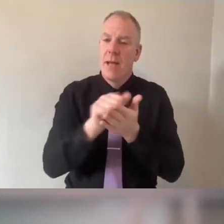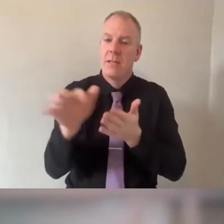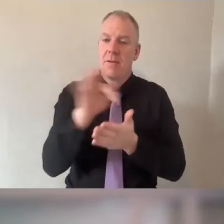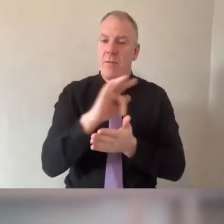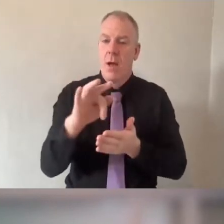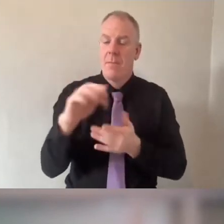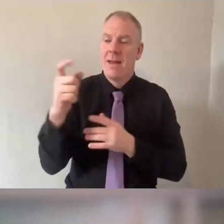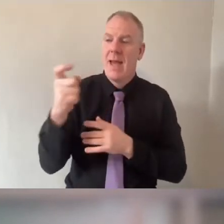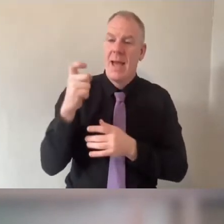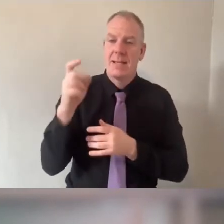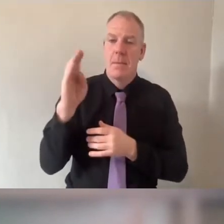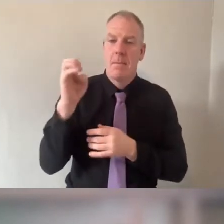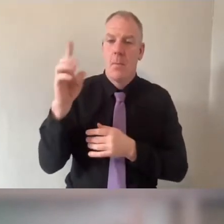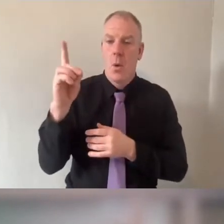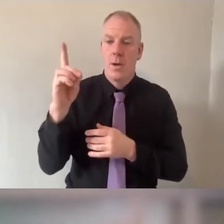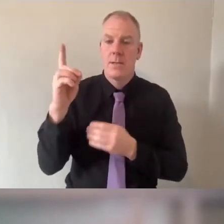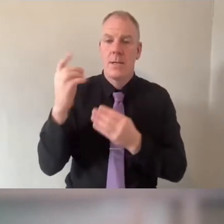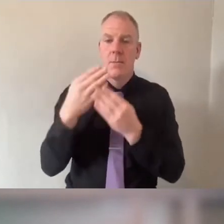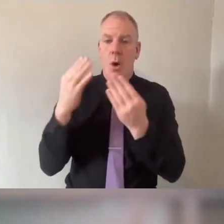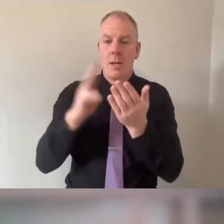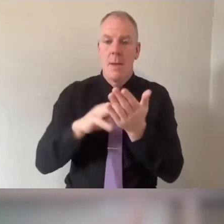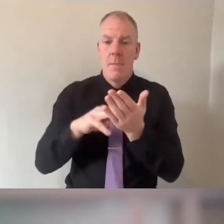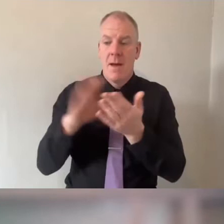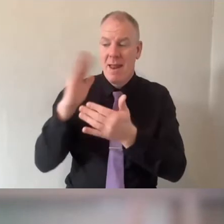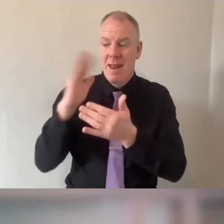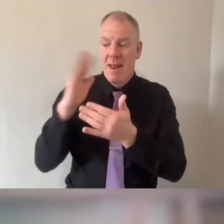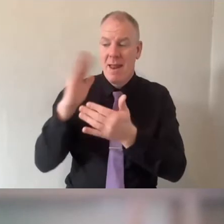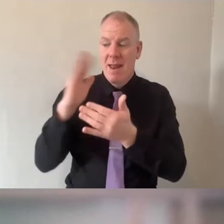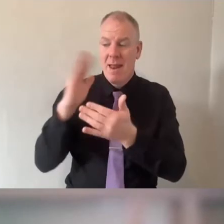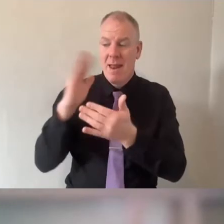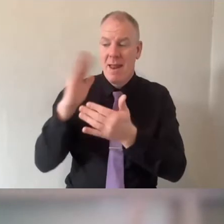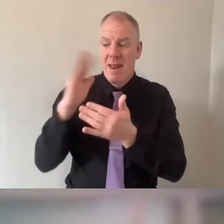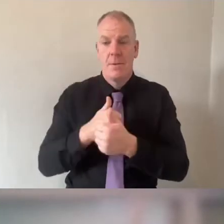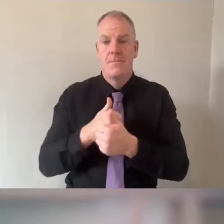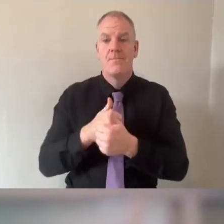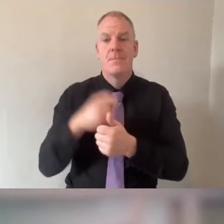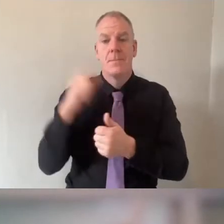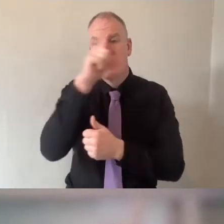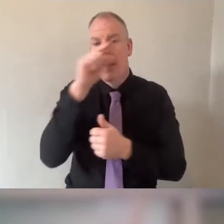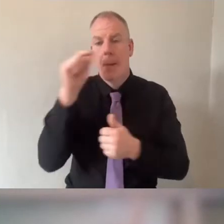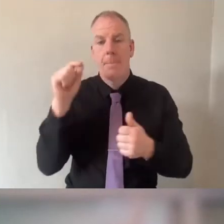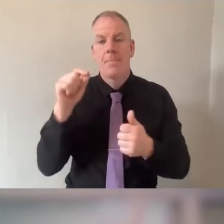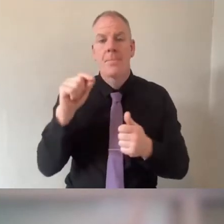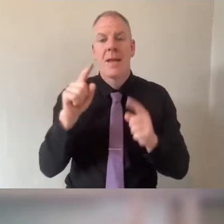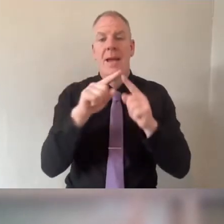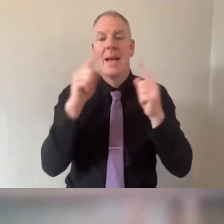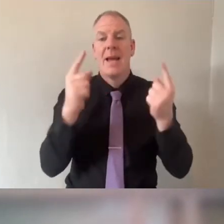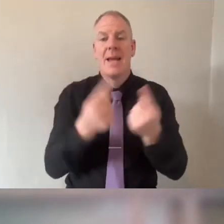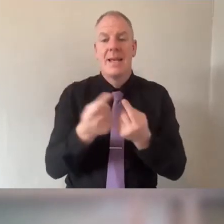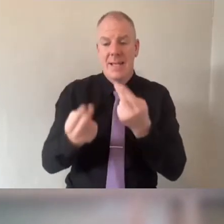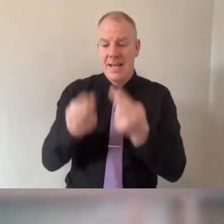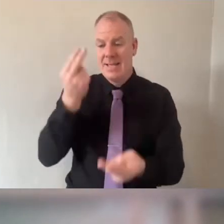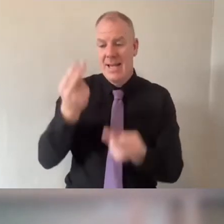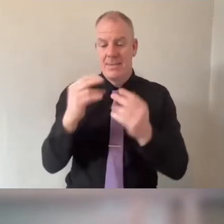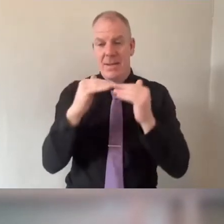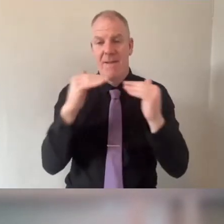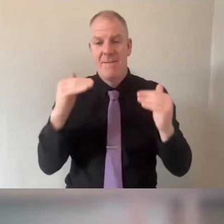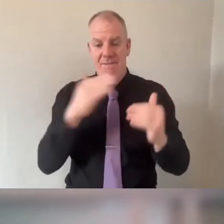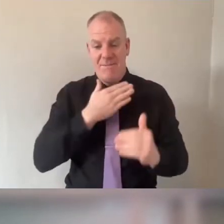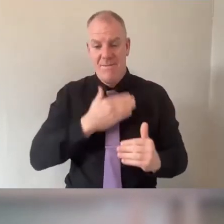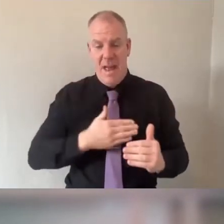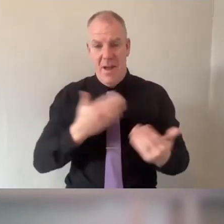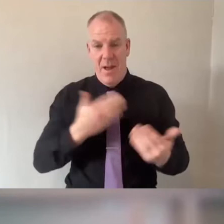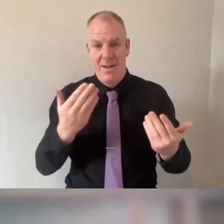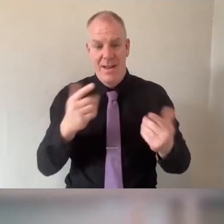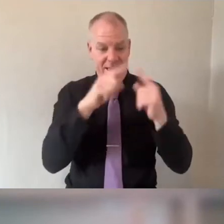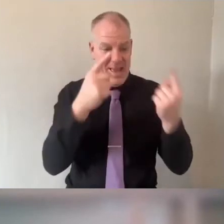members of Qualifications Wales last autumn, as it happens, a book called is assessment fair? How specific can you be and how